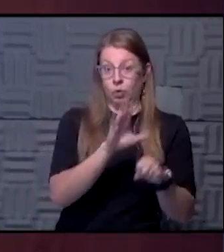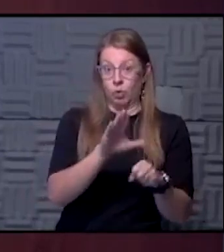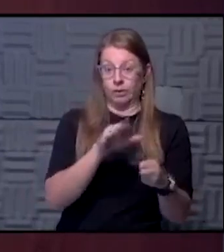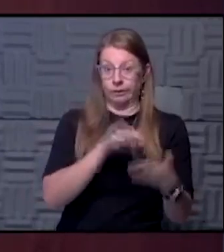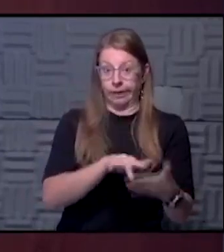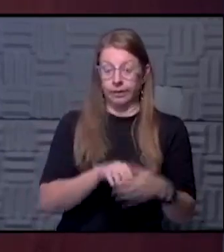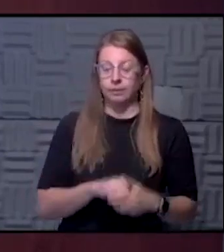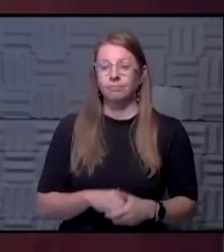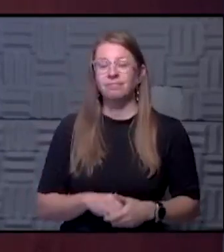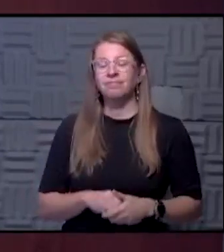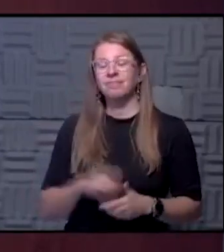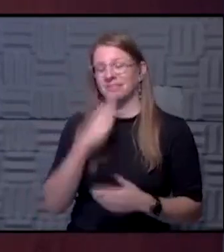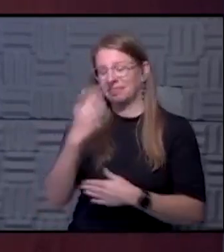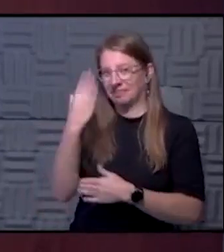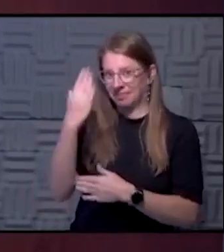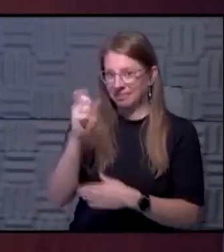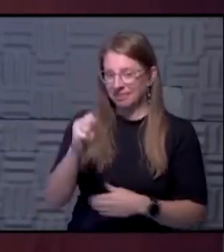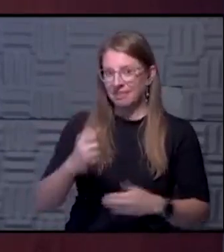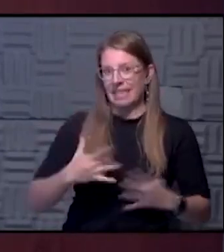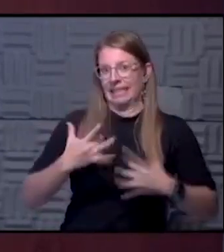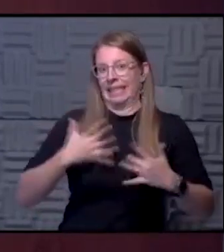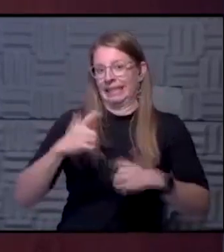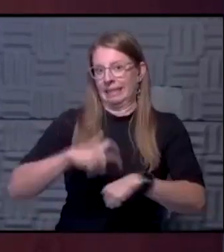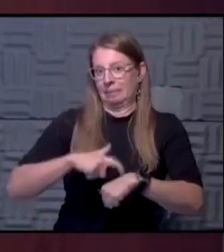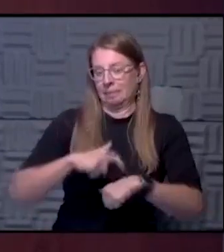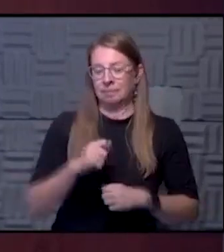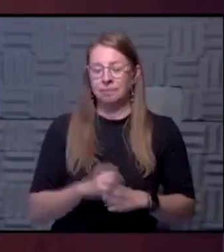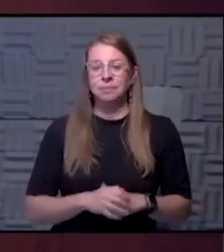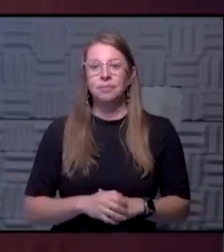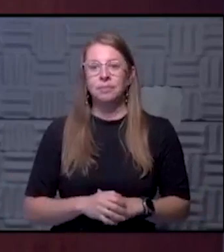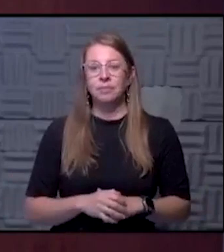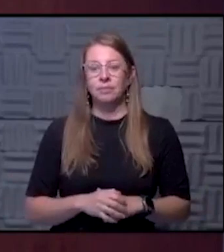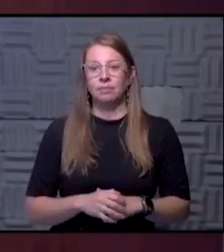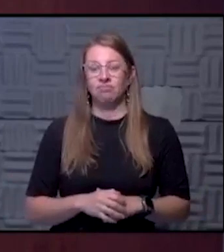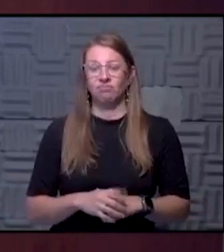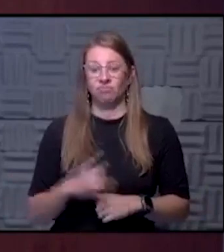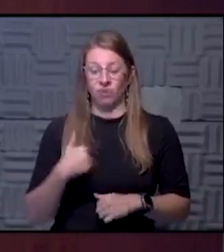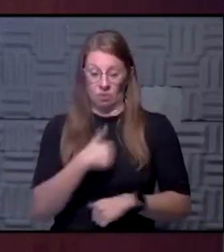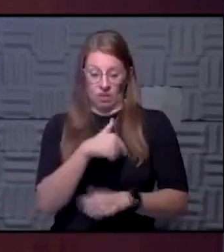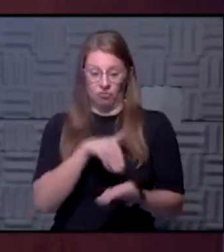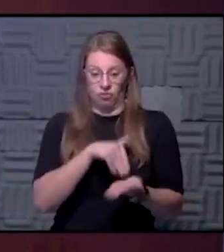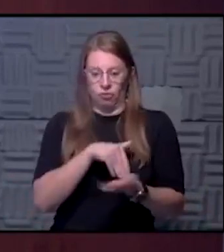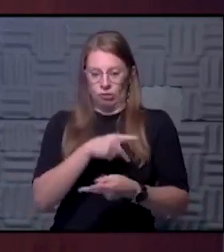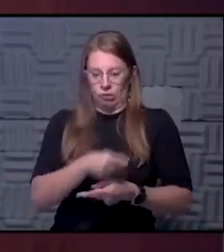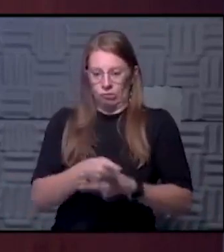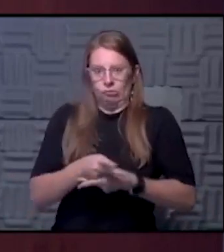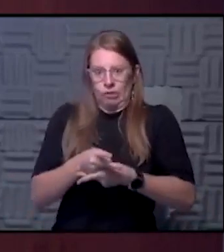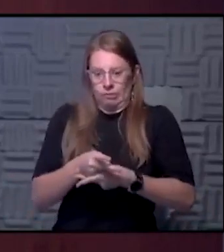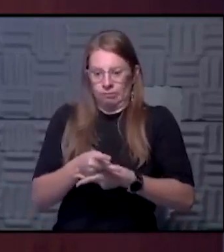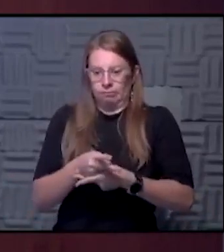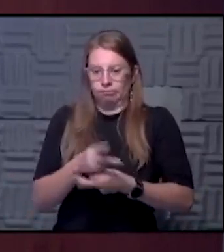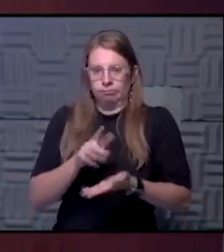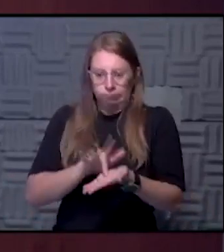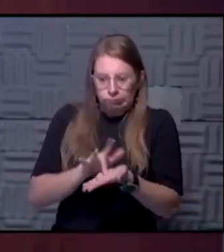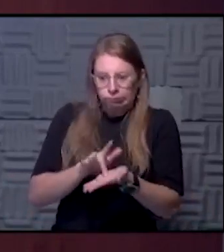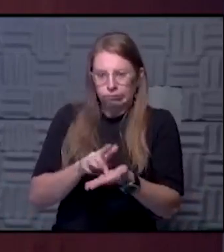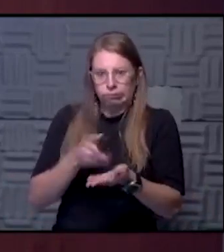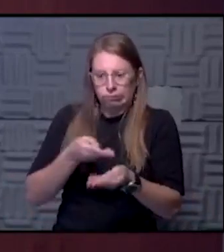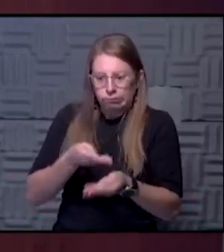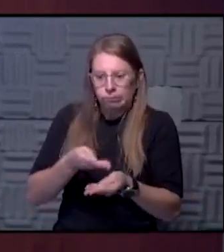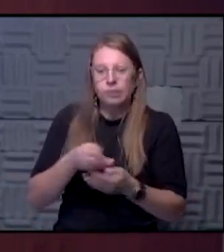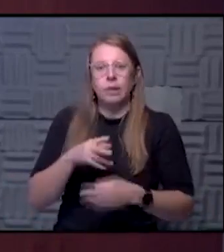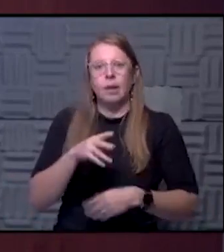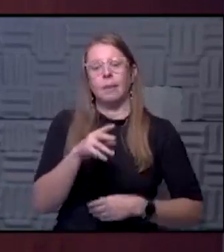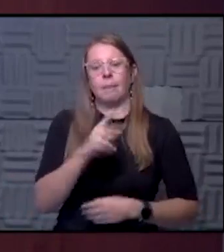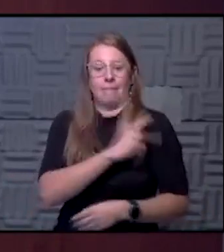it is an exciting time because I think one of the things we as physicians treating these patients have struggled with is we